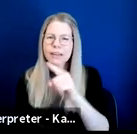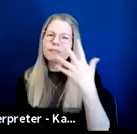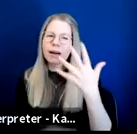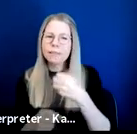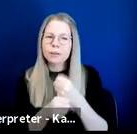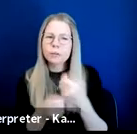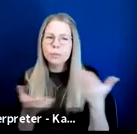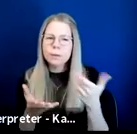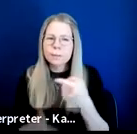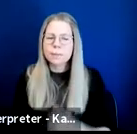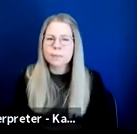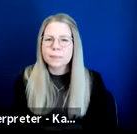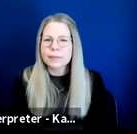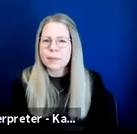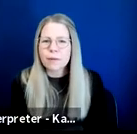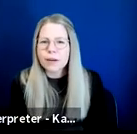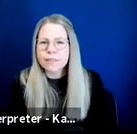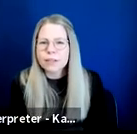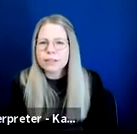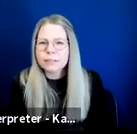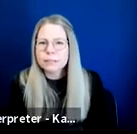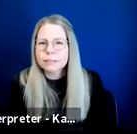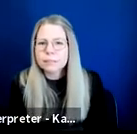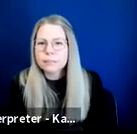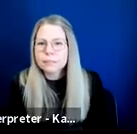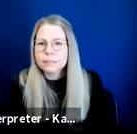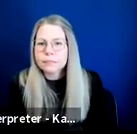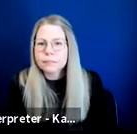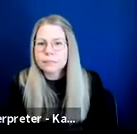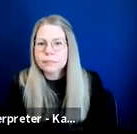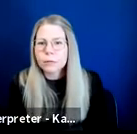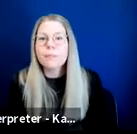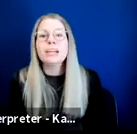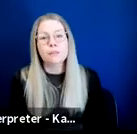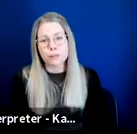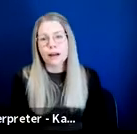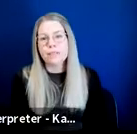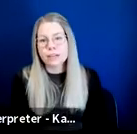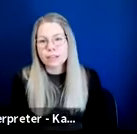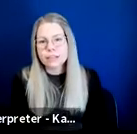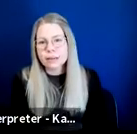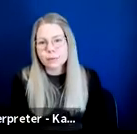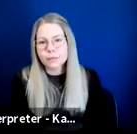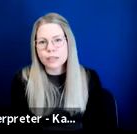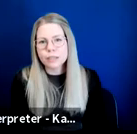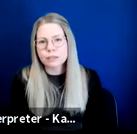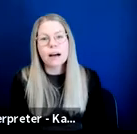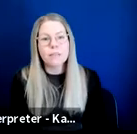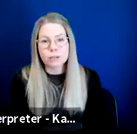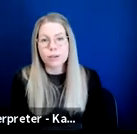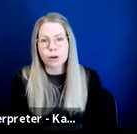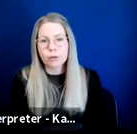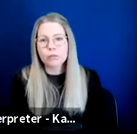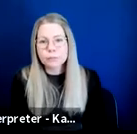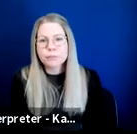One second. Something about 5 years. So I've been here for 5 years. I moved here 5